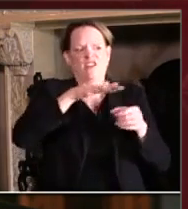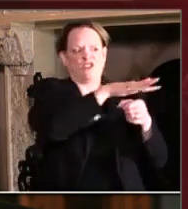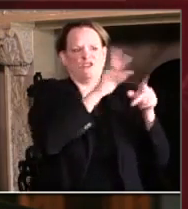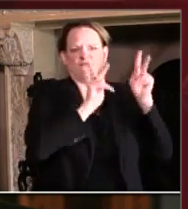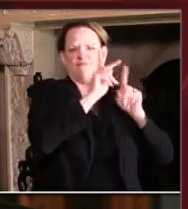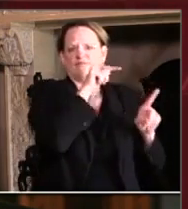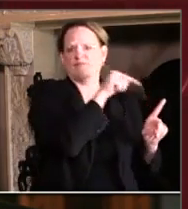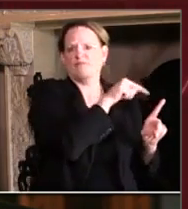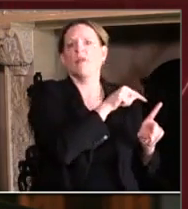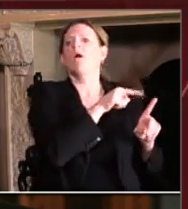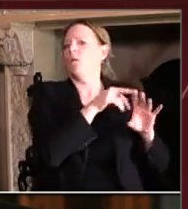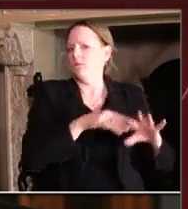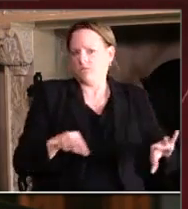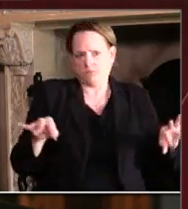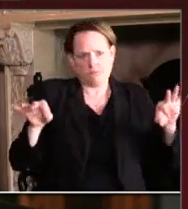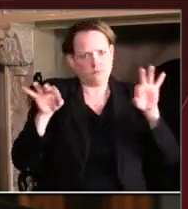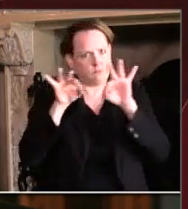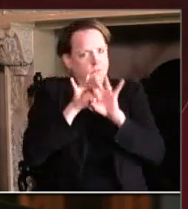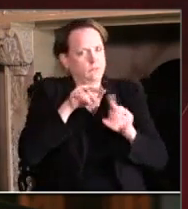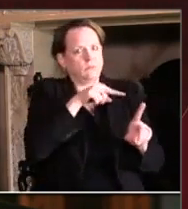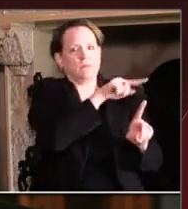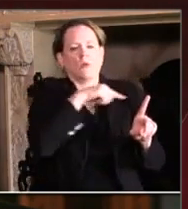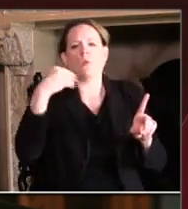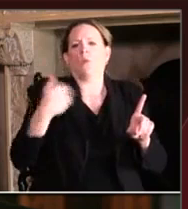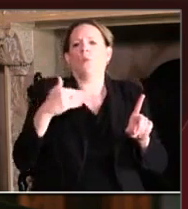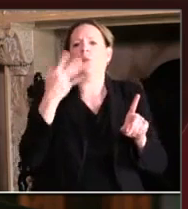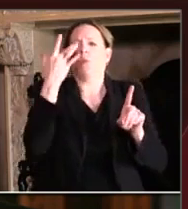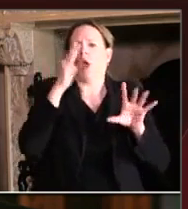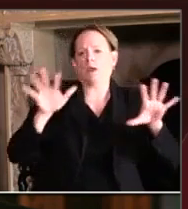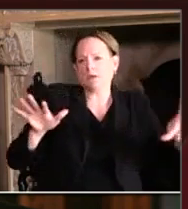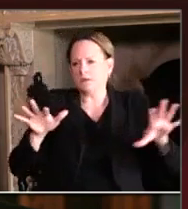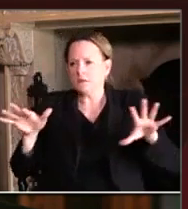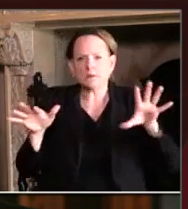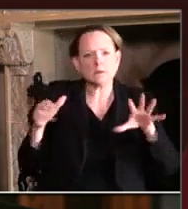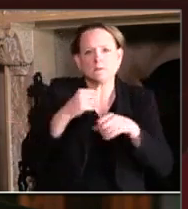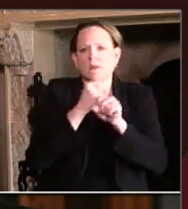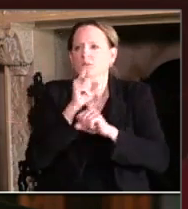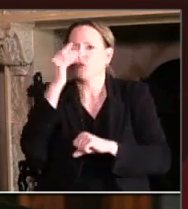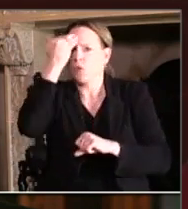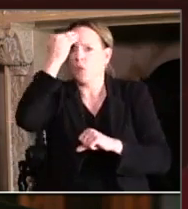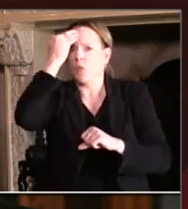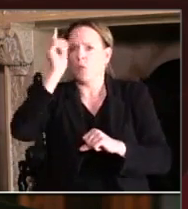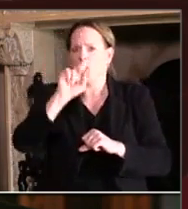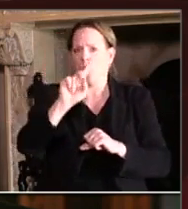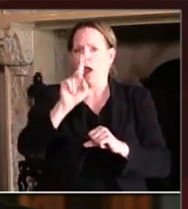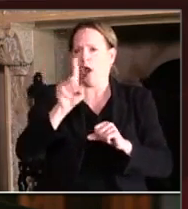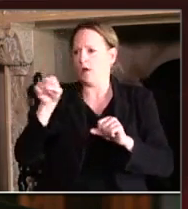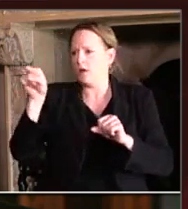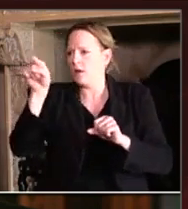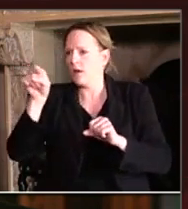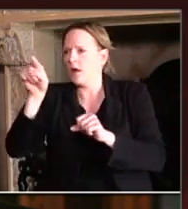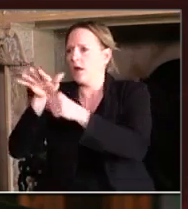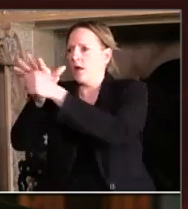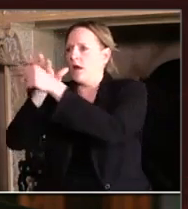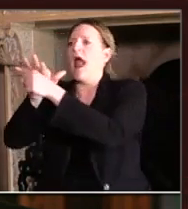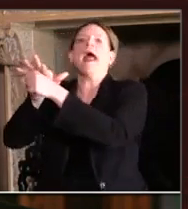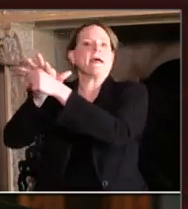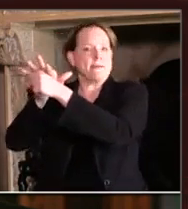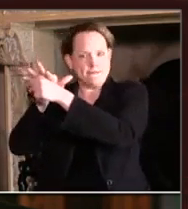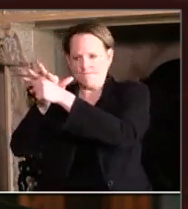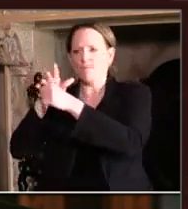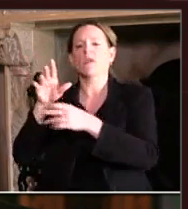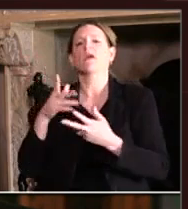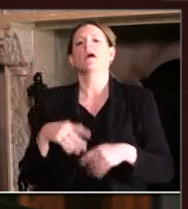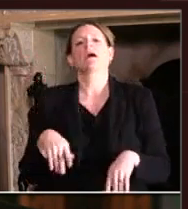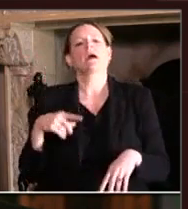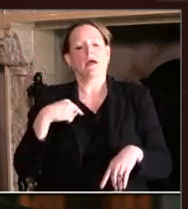these steps as partners. DHS cannot test and trace alone. We need your help. So please, if you need a